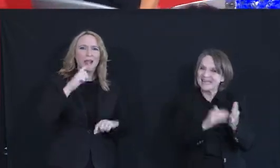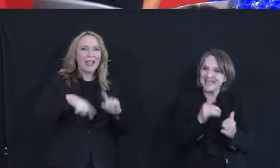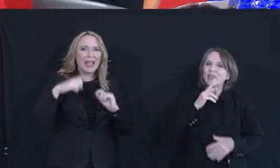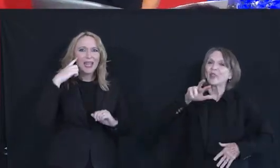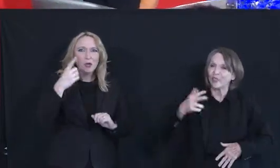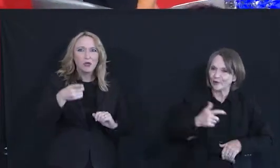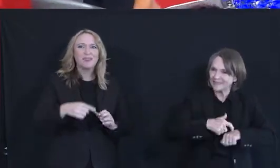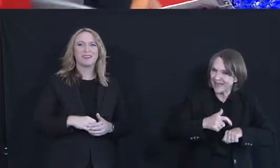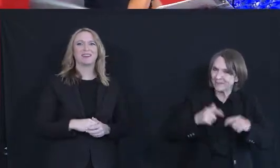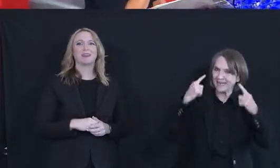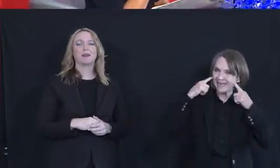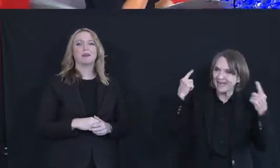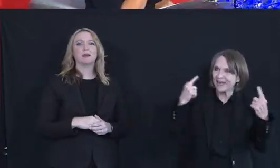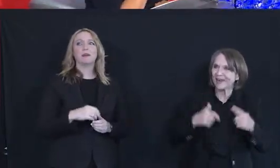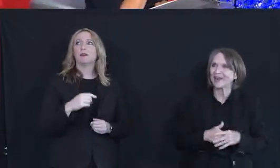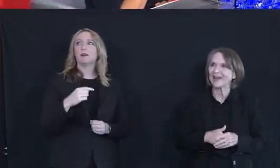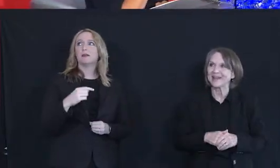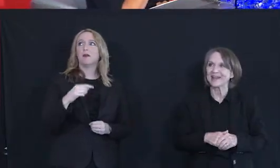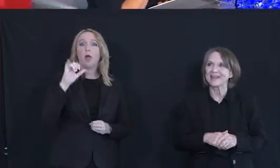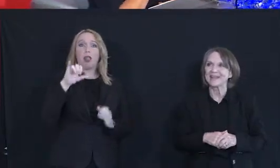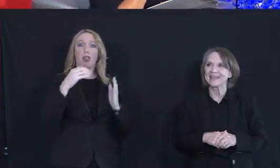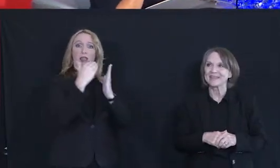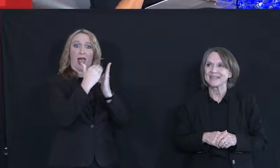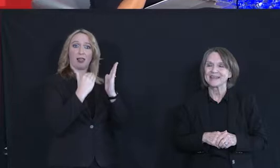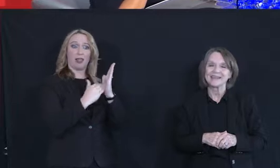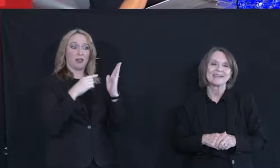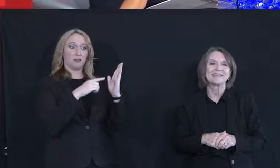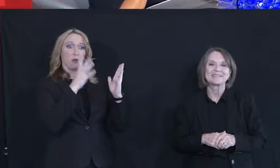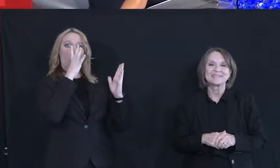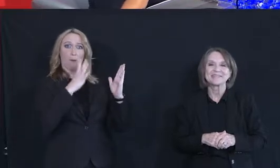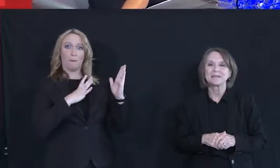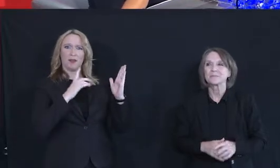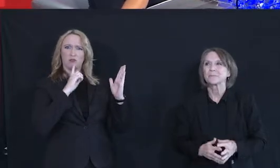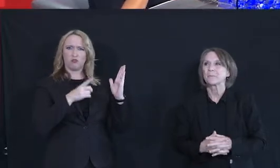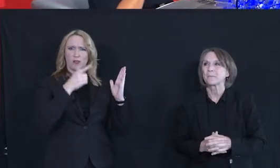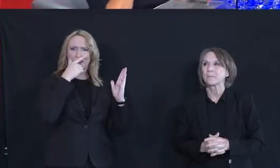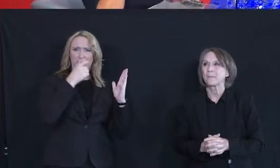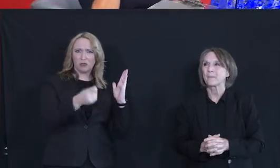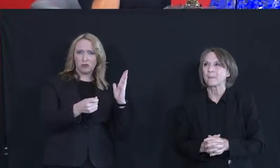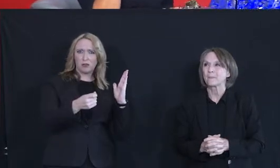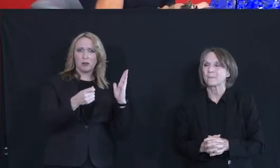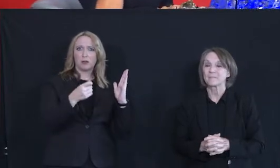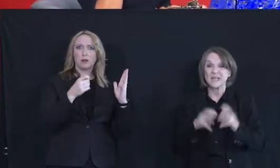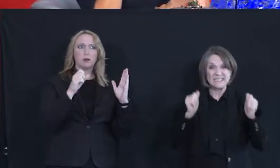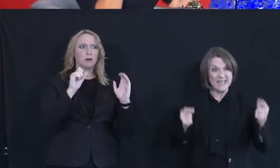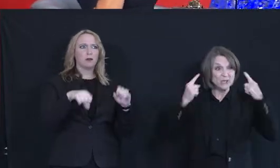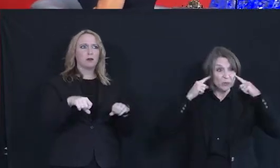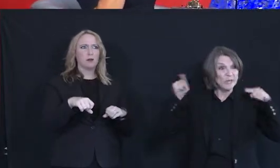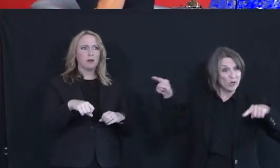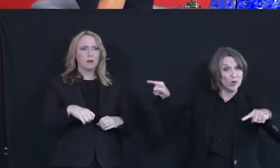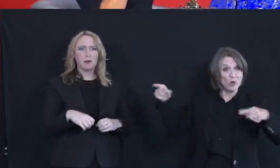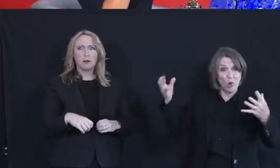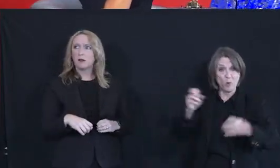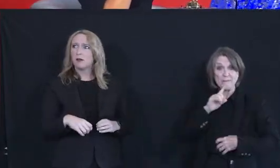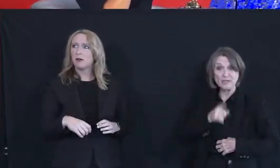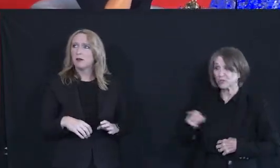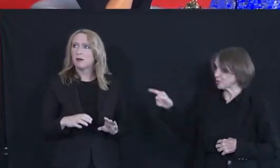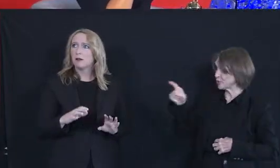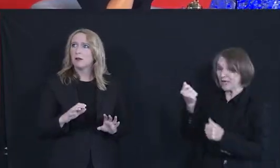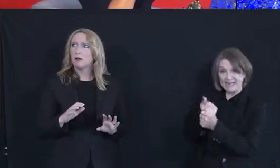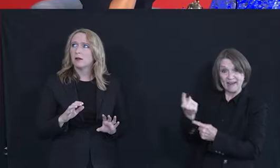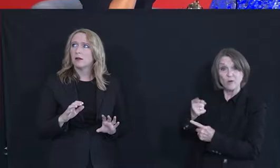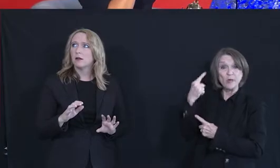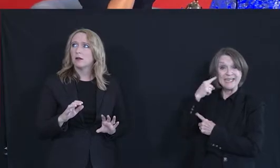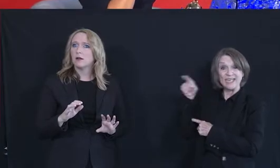challenge time's a charm I said all I really care about on that list it's actually pretty interesting if you look and can you all hear her I just want to make sure can everybody